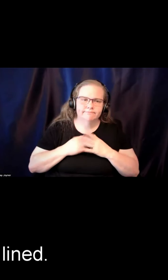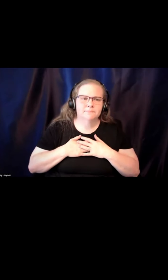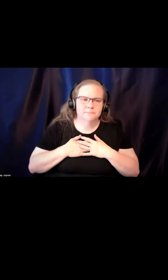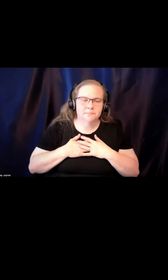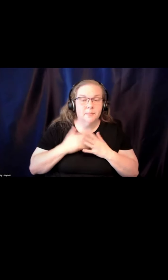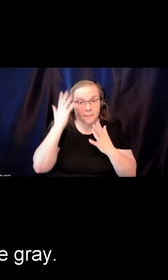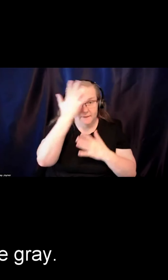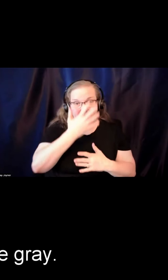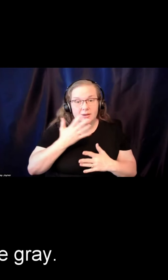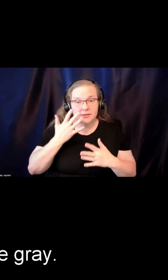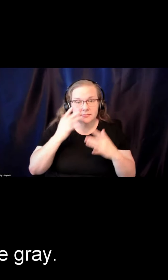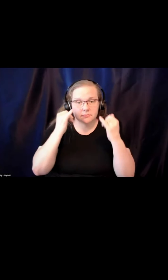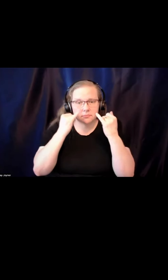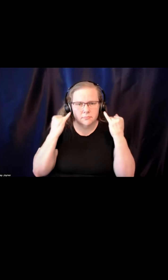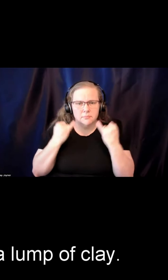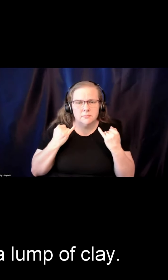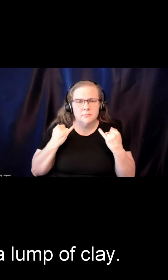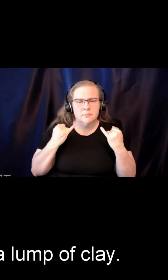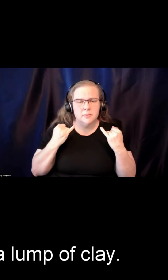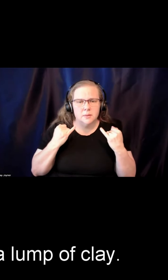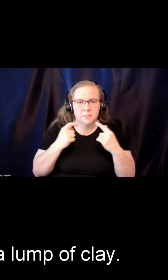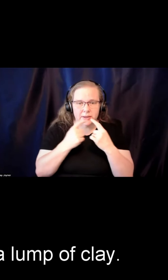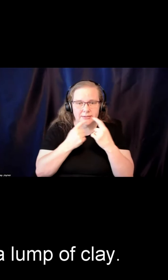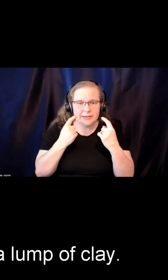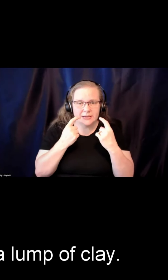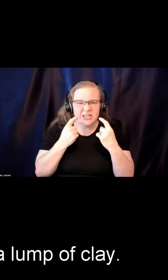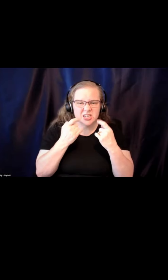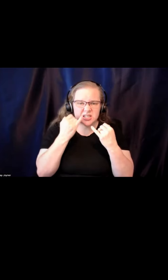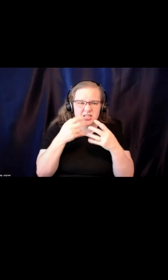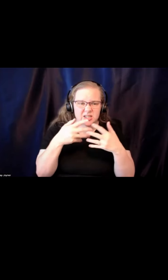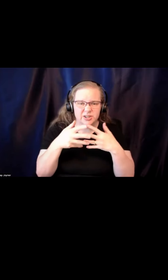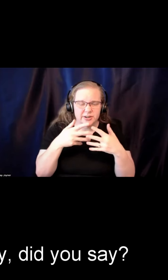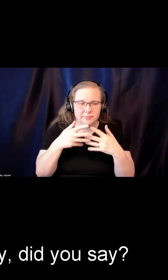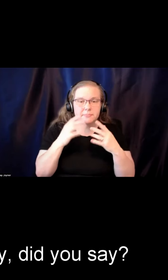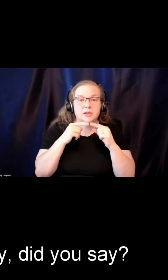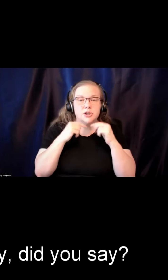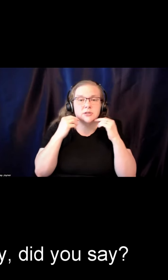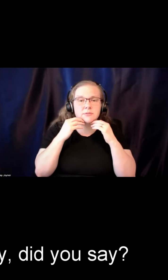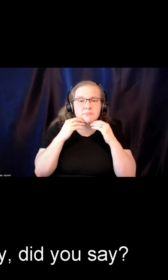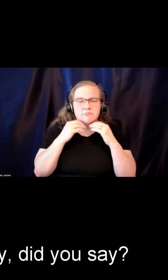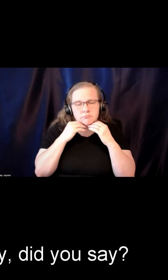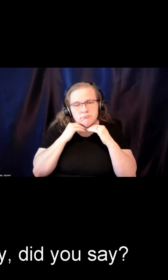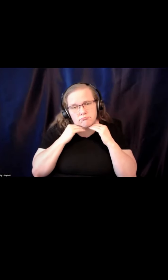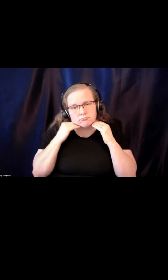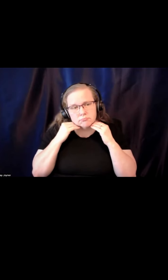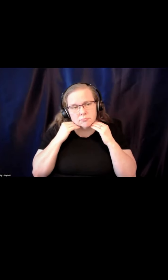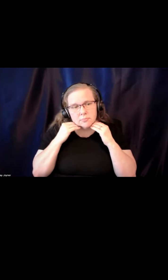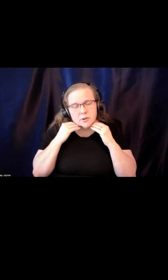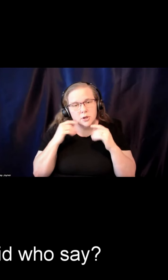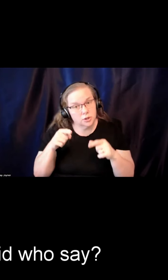is lined, my teeth are gray, my chin's become a lump of clay. Just like my memory, did you